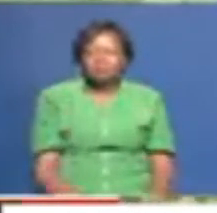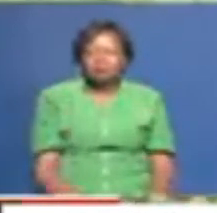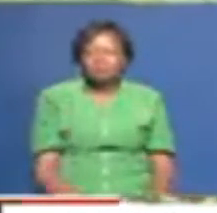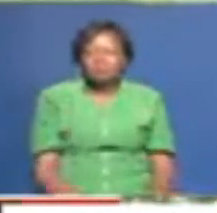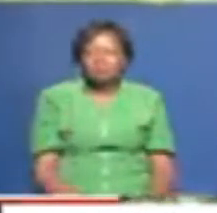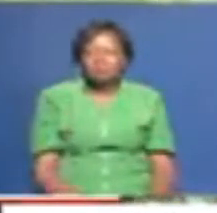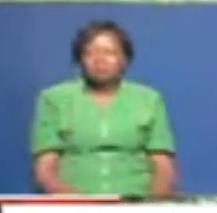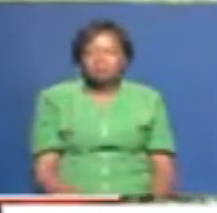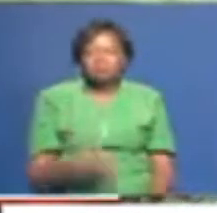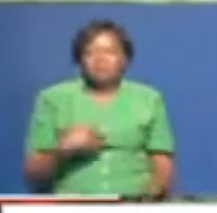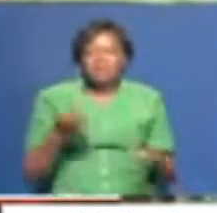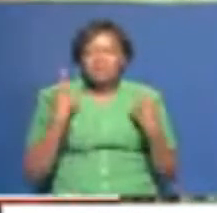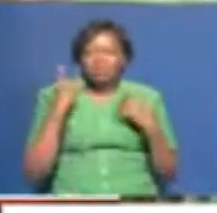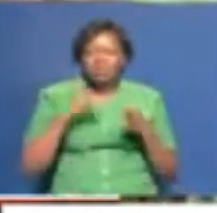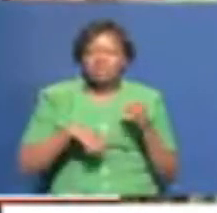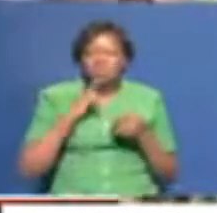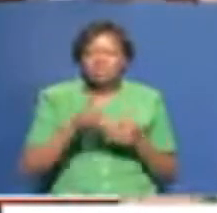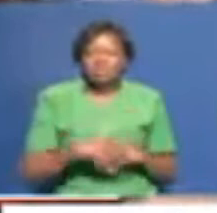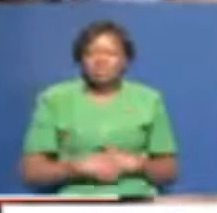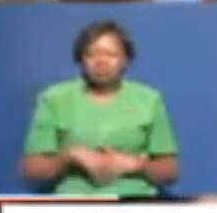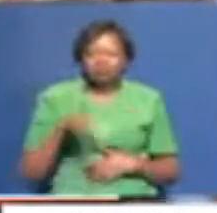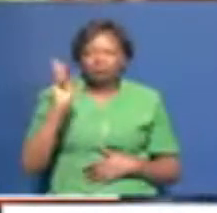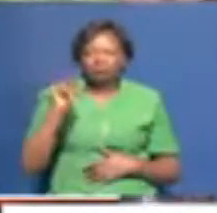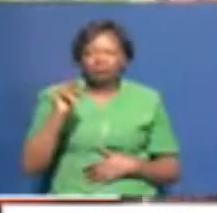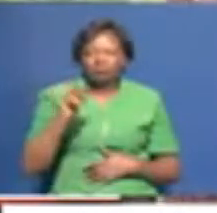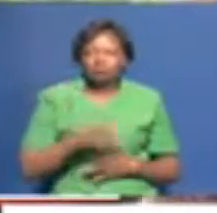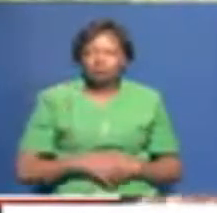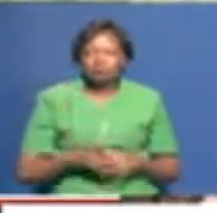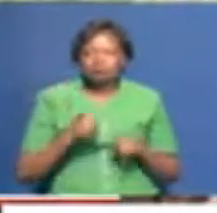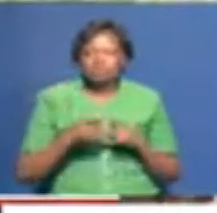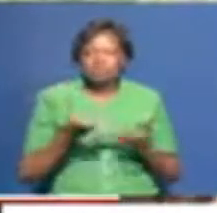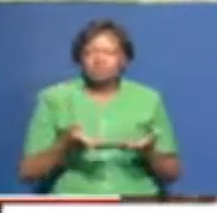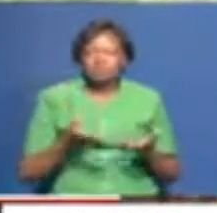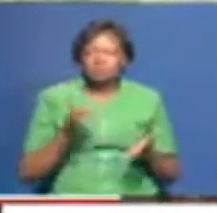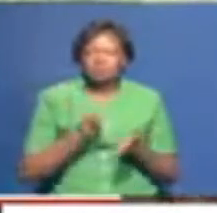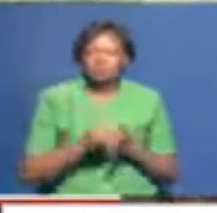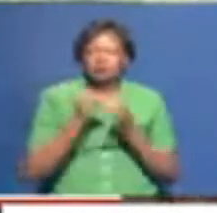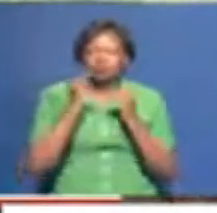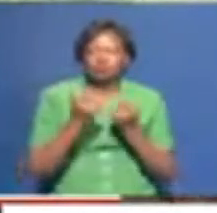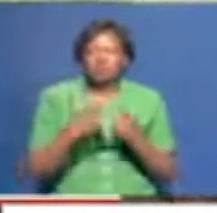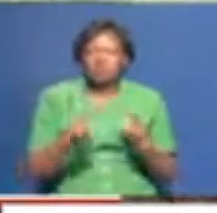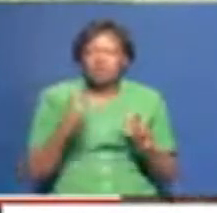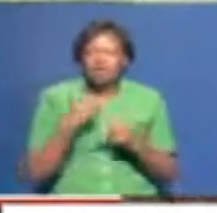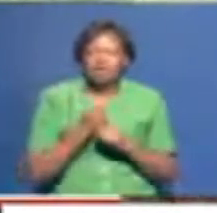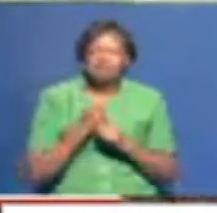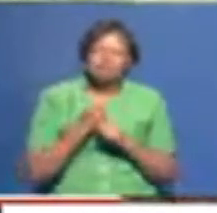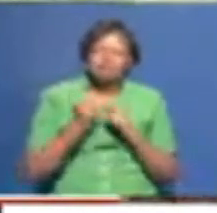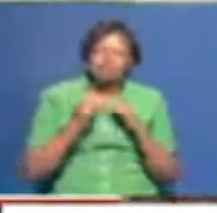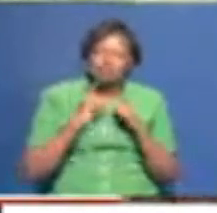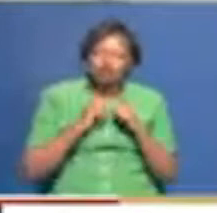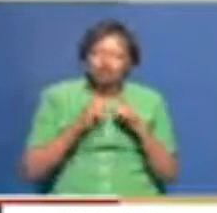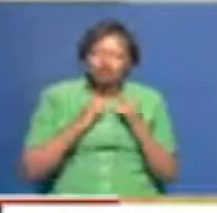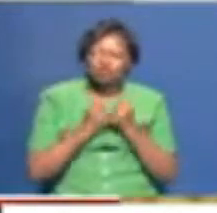Do I understand what I said? No. But apparently that is the new language making rounds on social